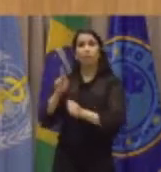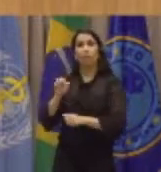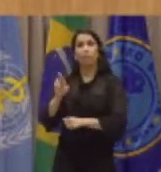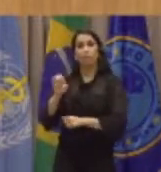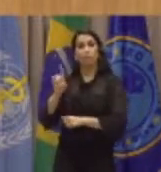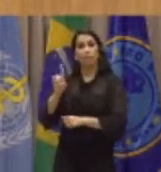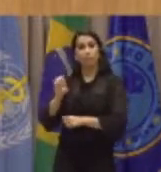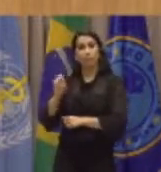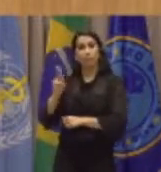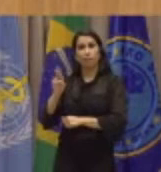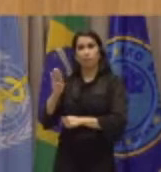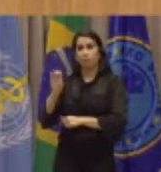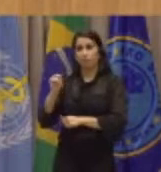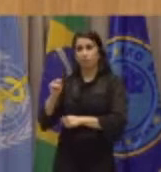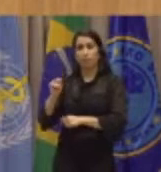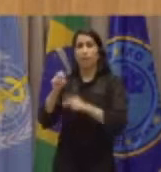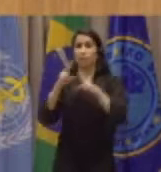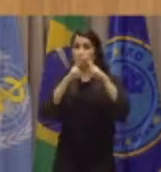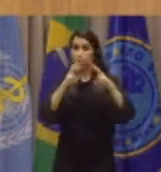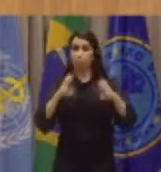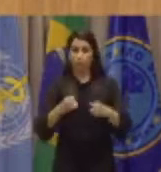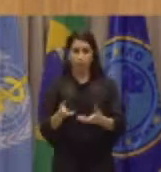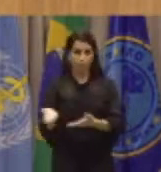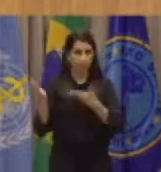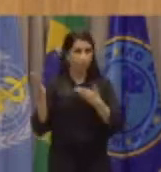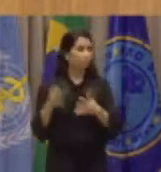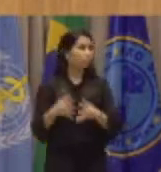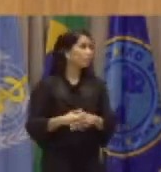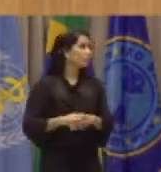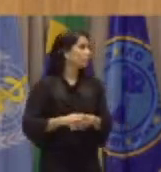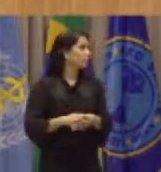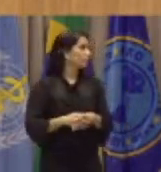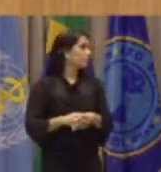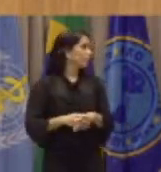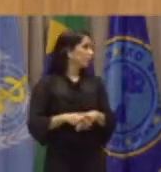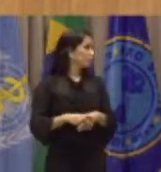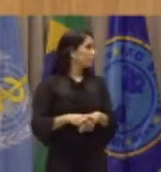the APS networks of Florianópolis.